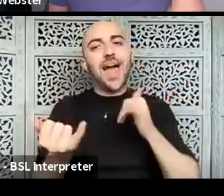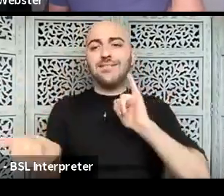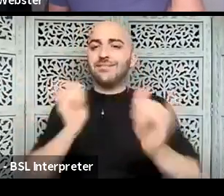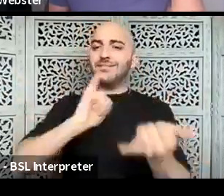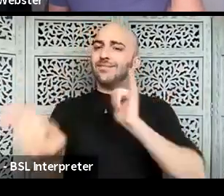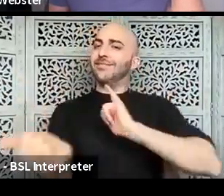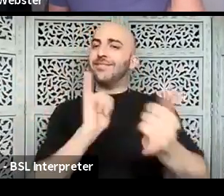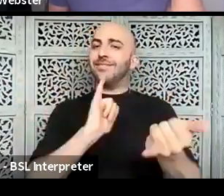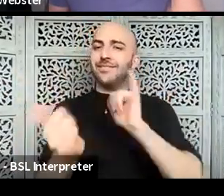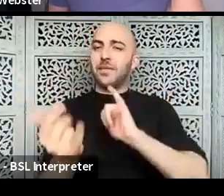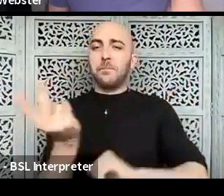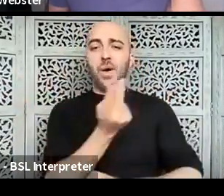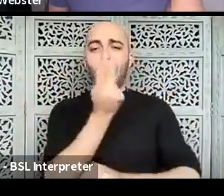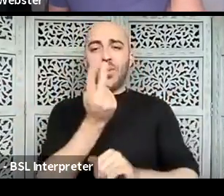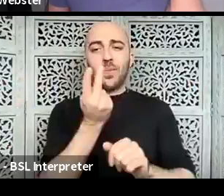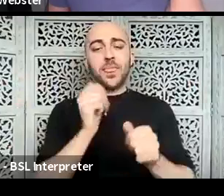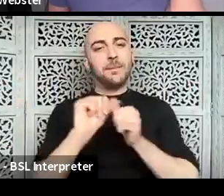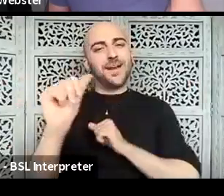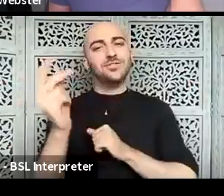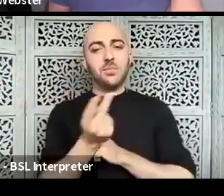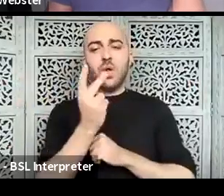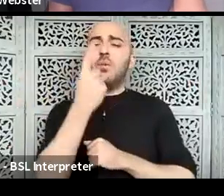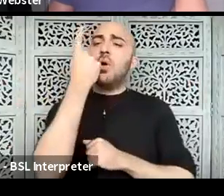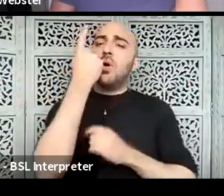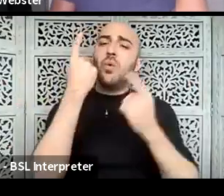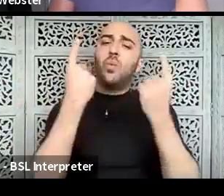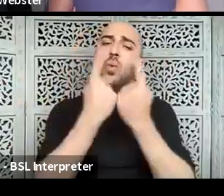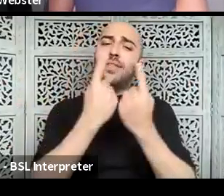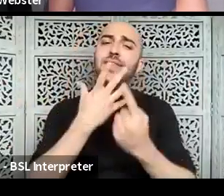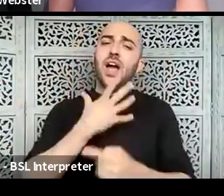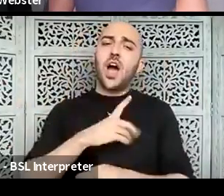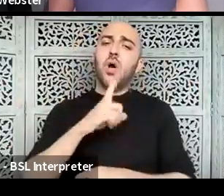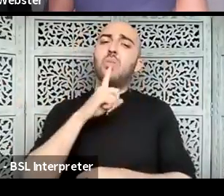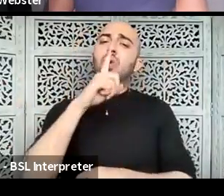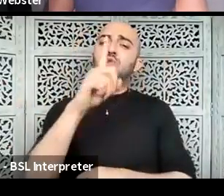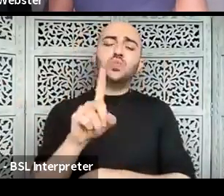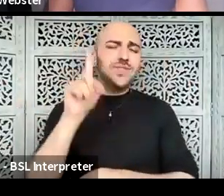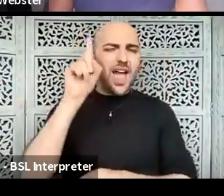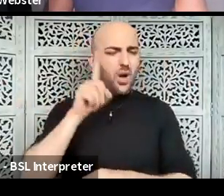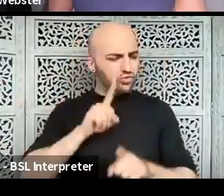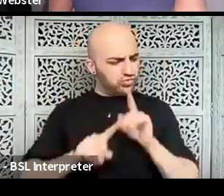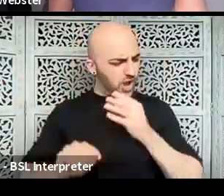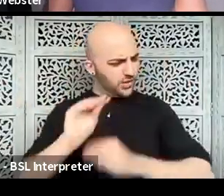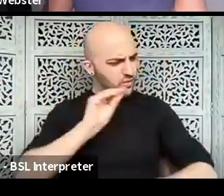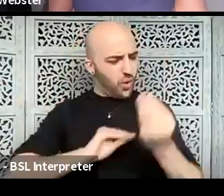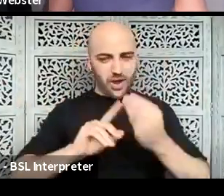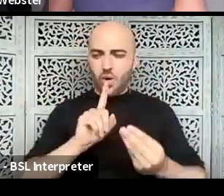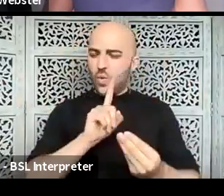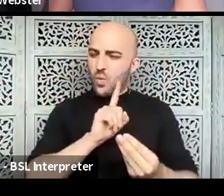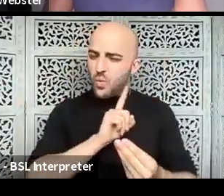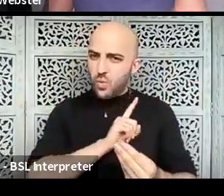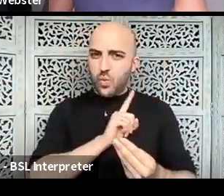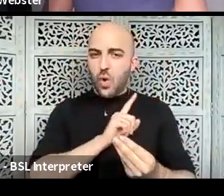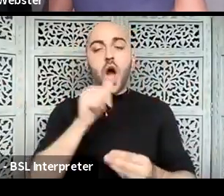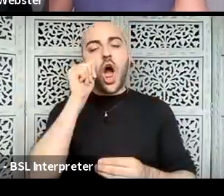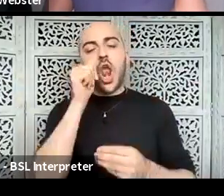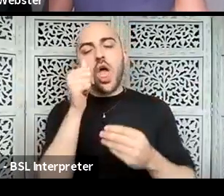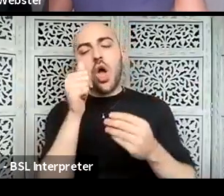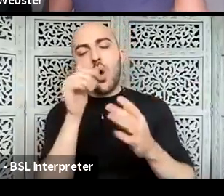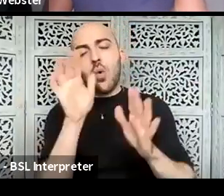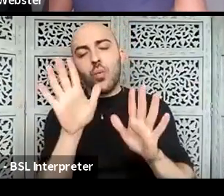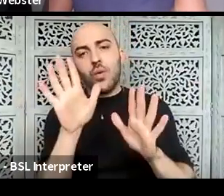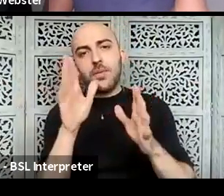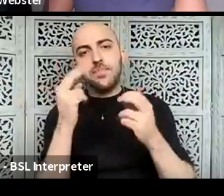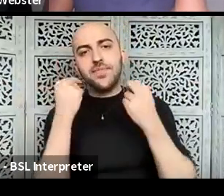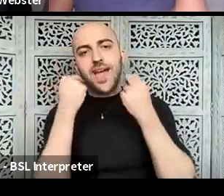both. But one other thing that I wanted to say, I was trying to work out recently, why are we in the situation where I know Adeel said, you know, we don't really